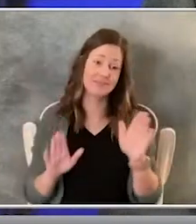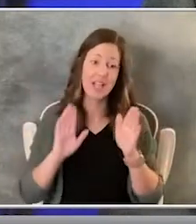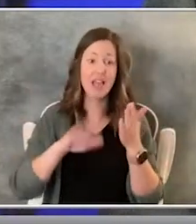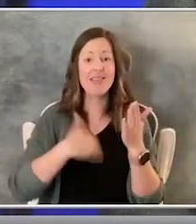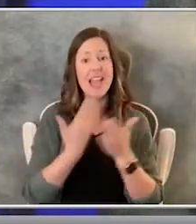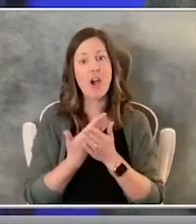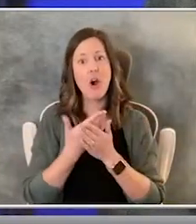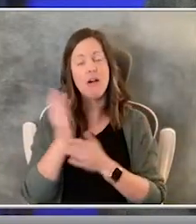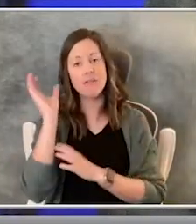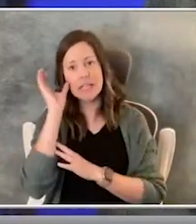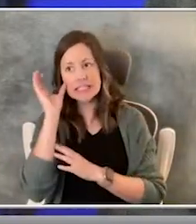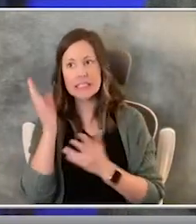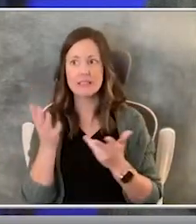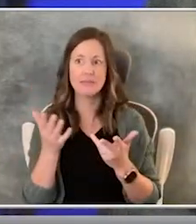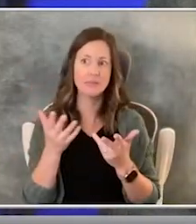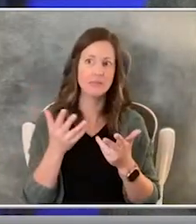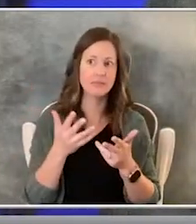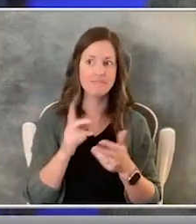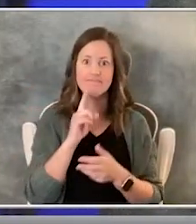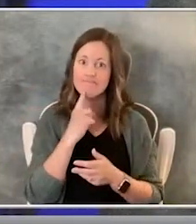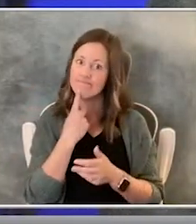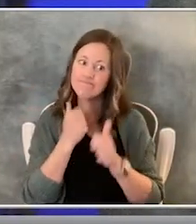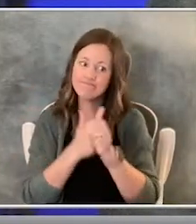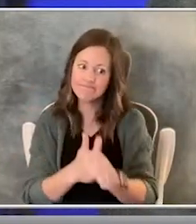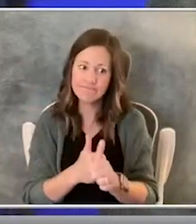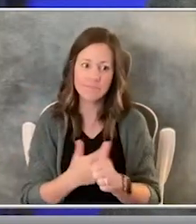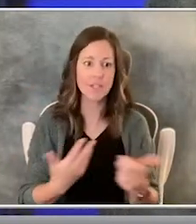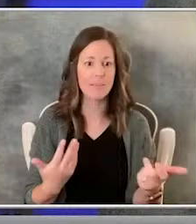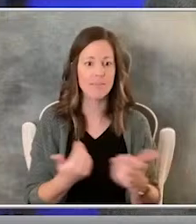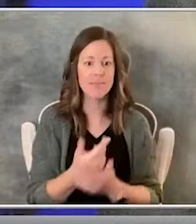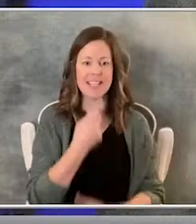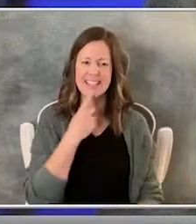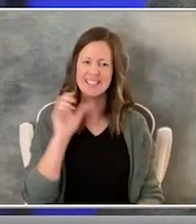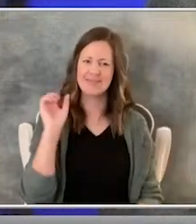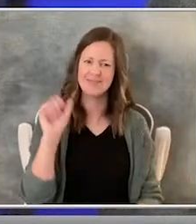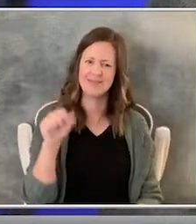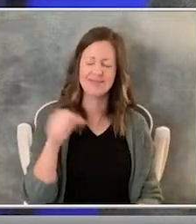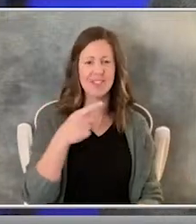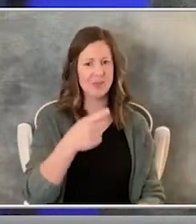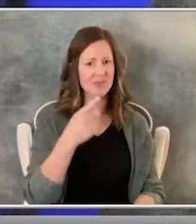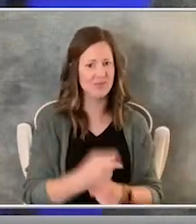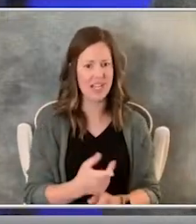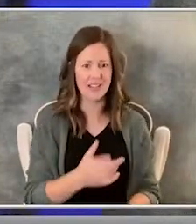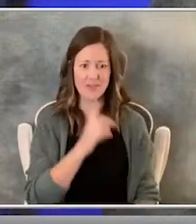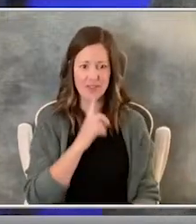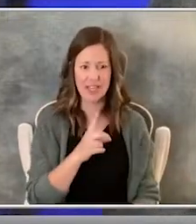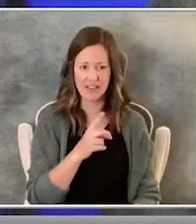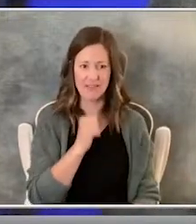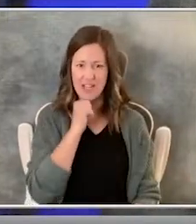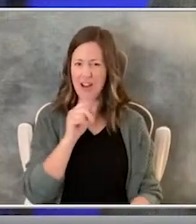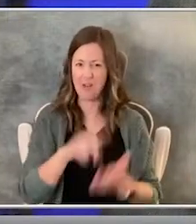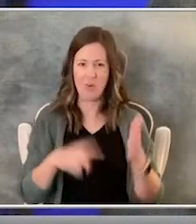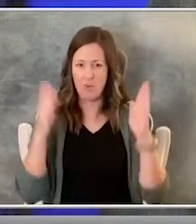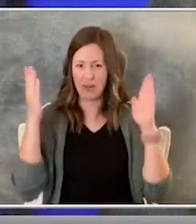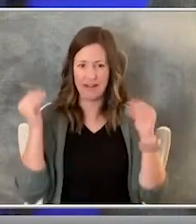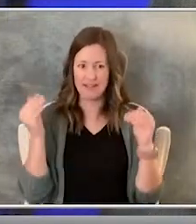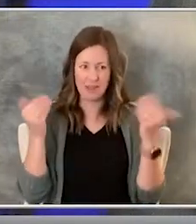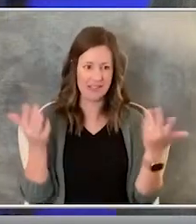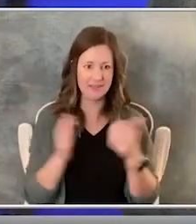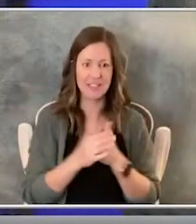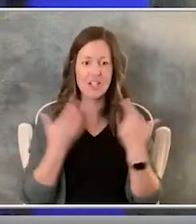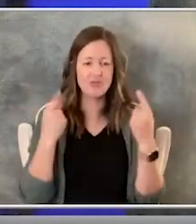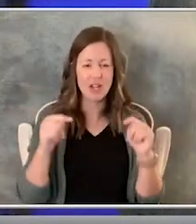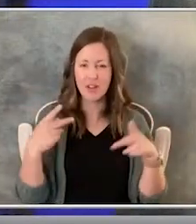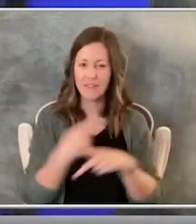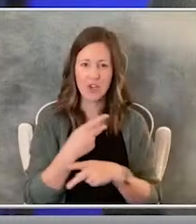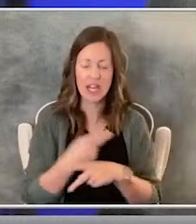Owens, and he goes, you know what, I was talking to one of my colleagues and sharing this, and I think he might be able to